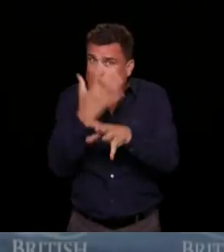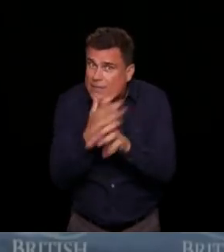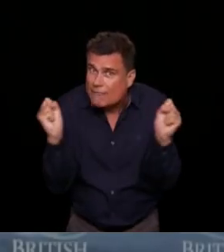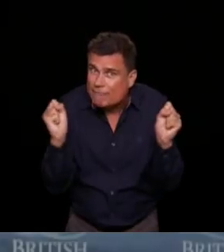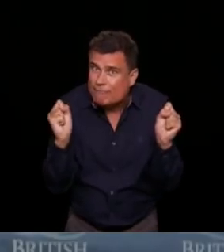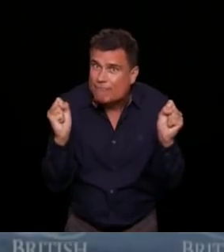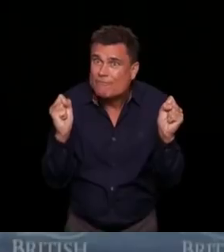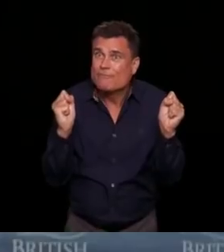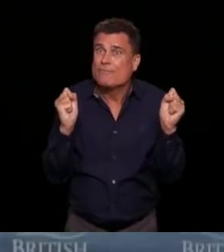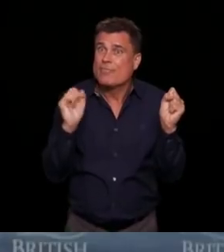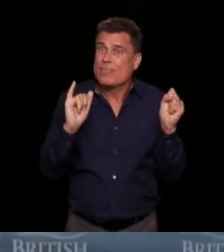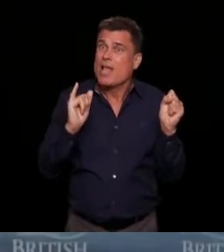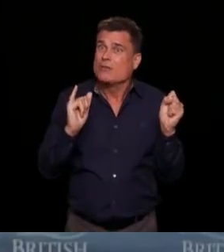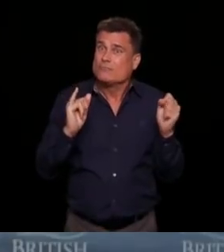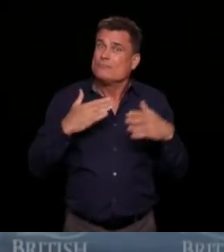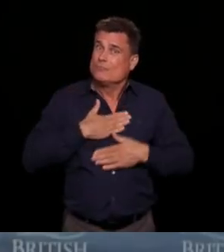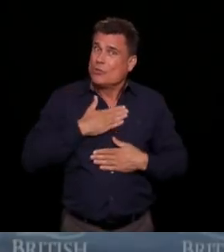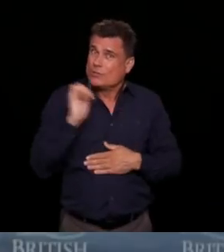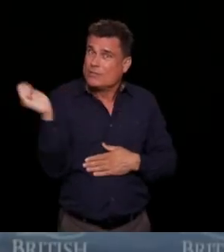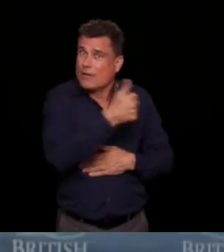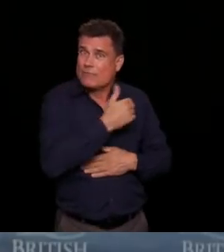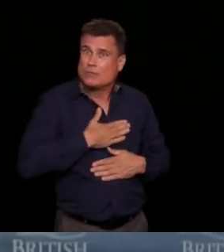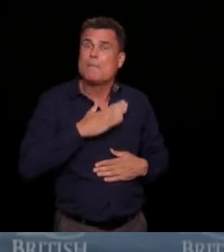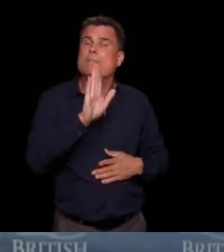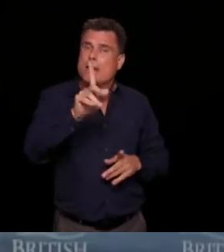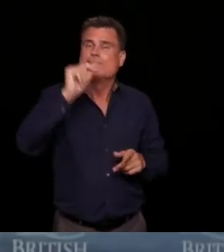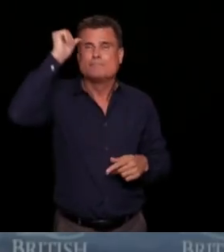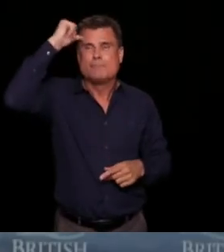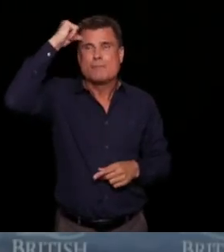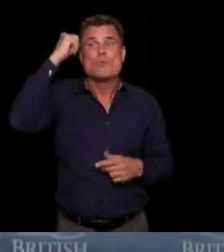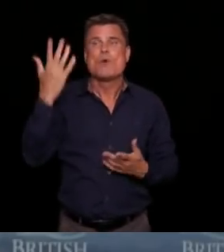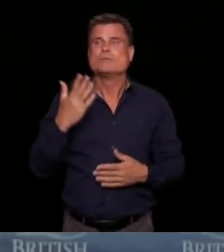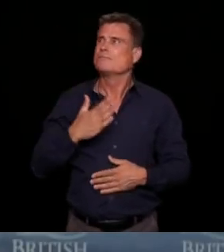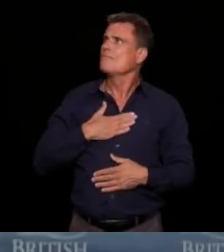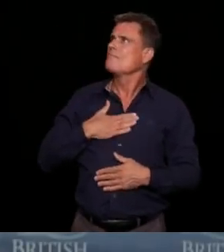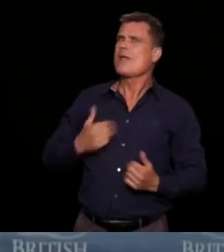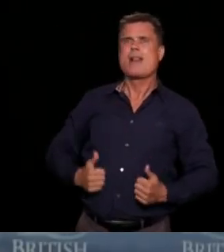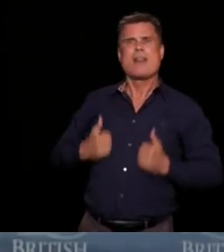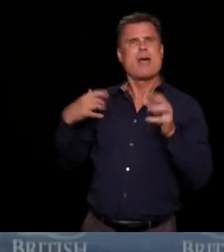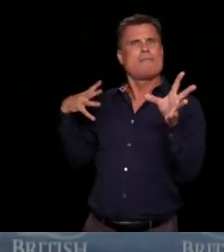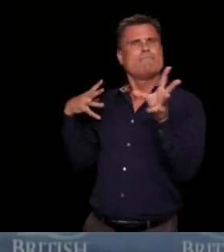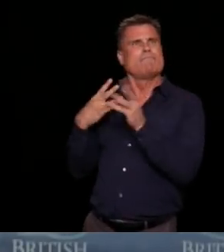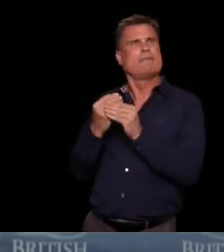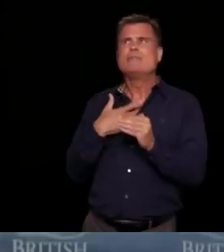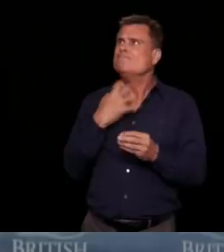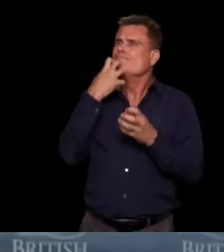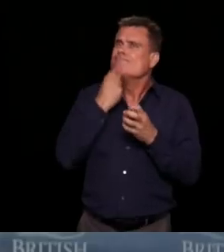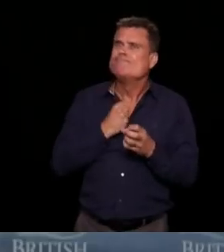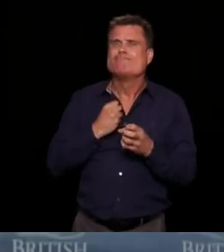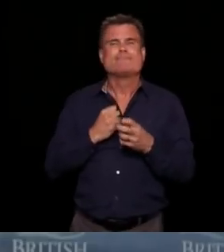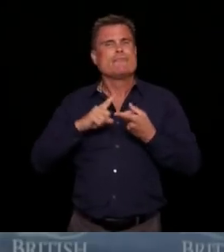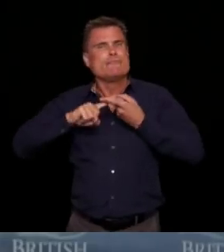have to do in our lives, of who we have in our lives, and how we are renewed and restored when we strengthen these